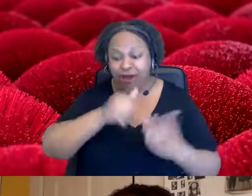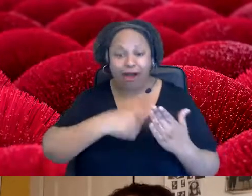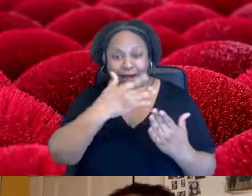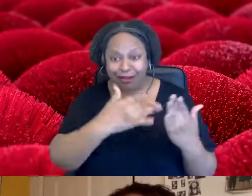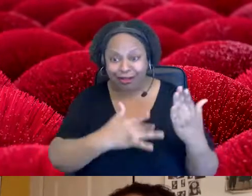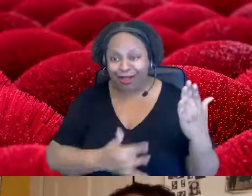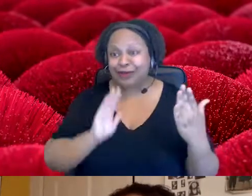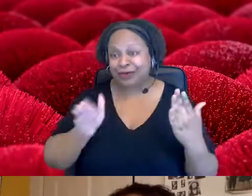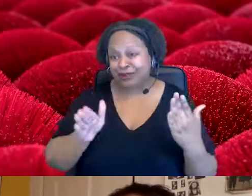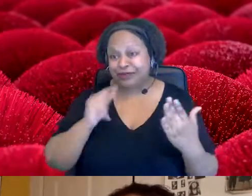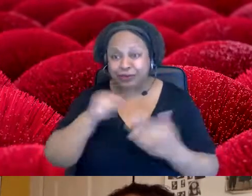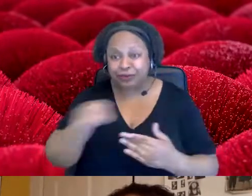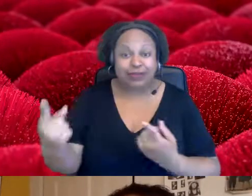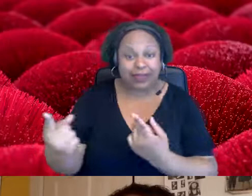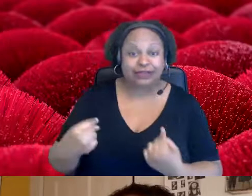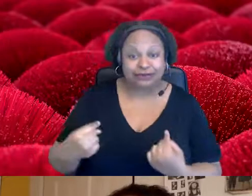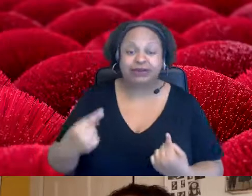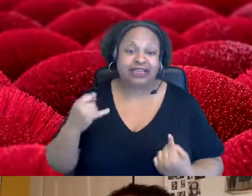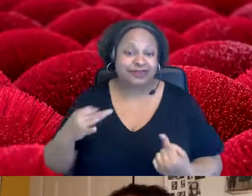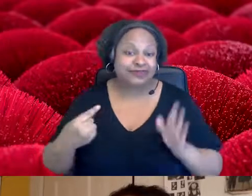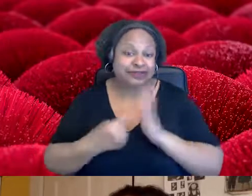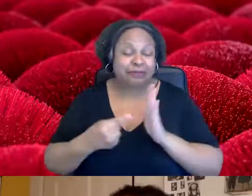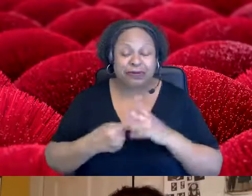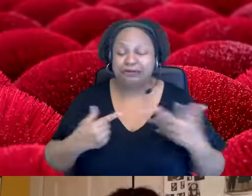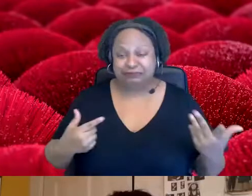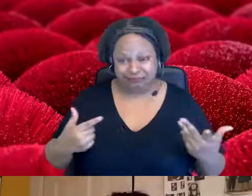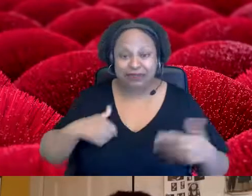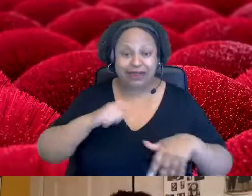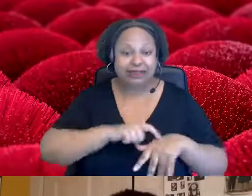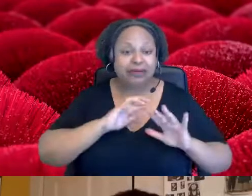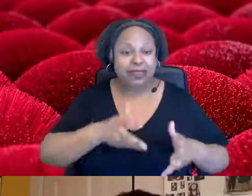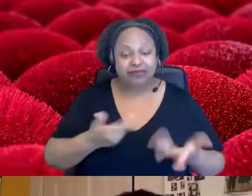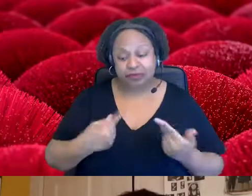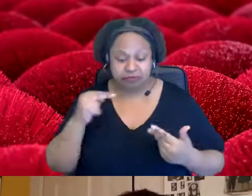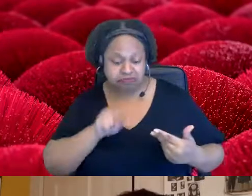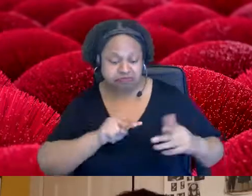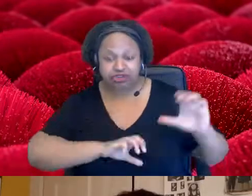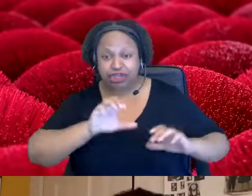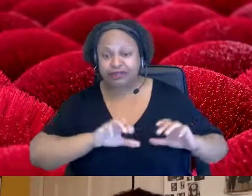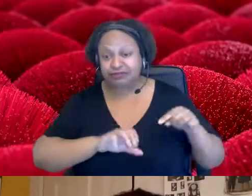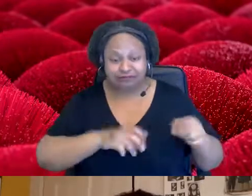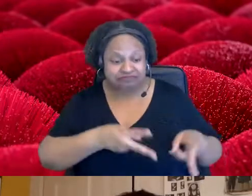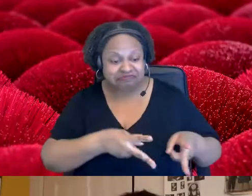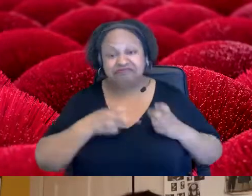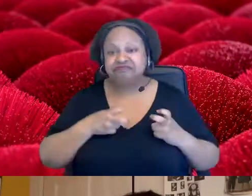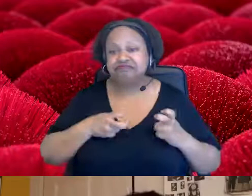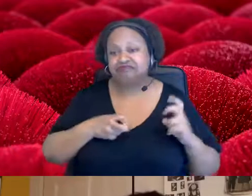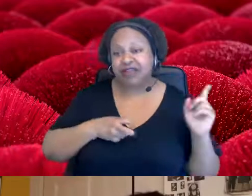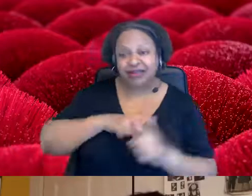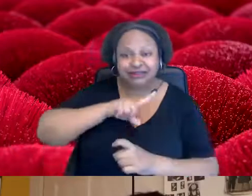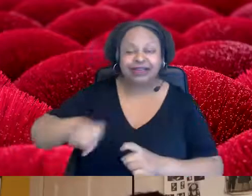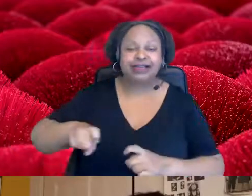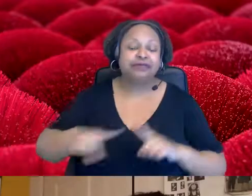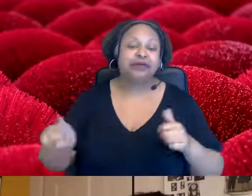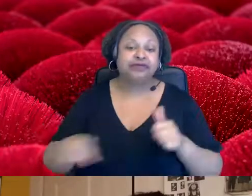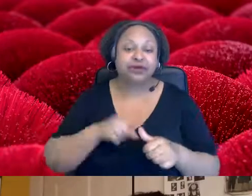left over, then we'll go to the chat box and maybe take some questions or comments there. But the first